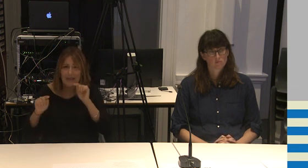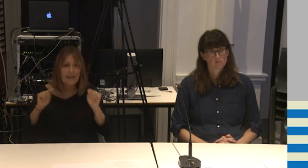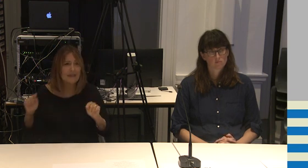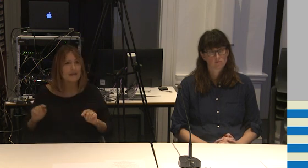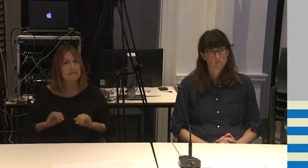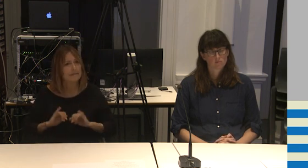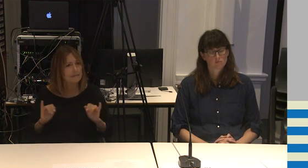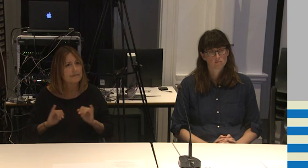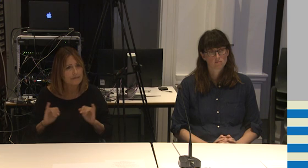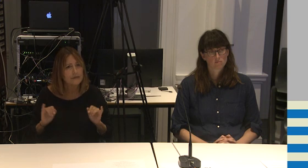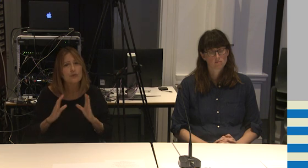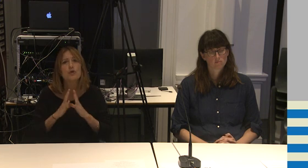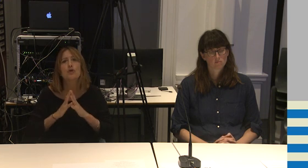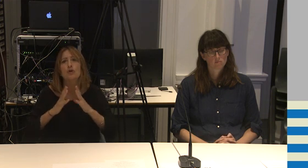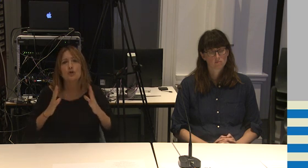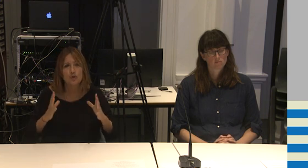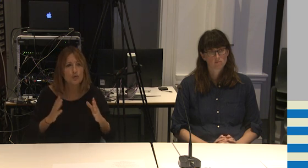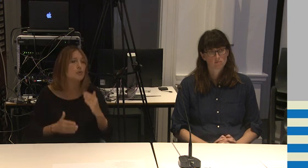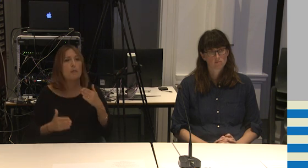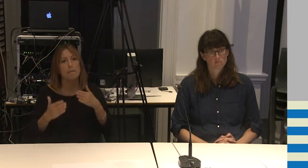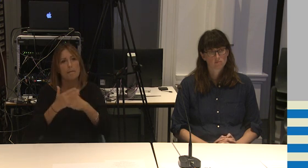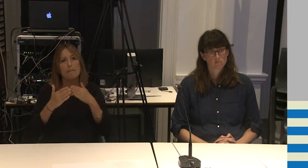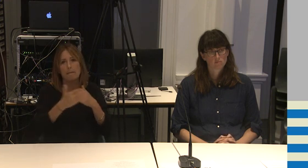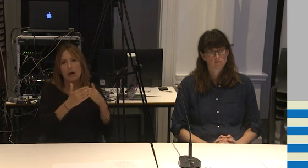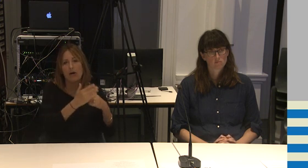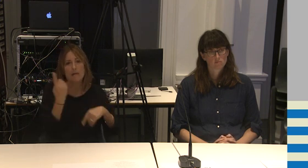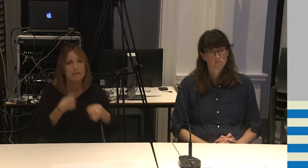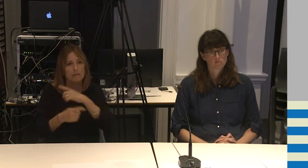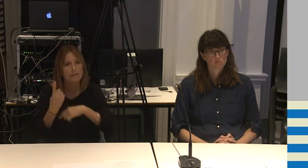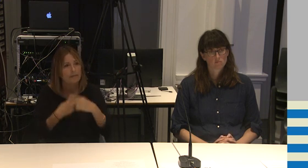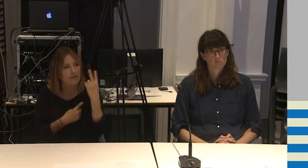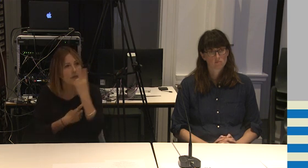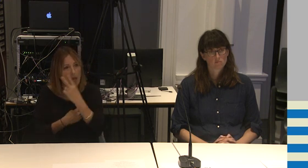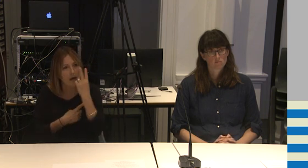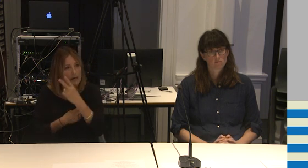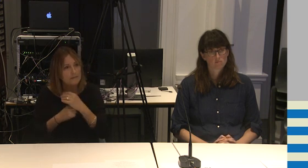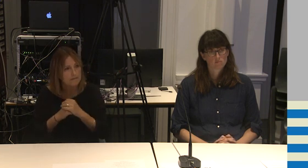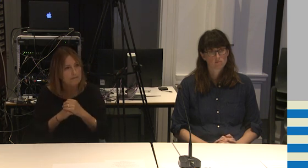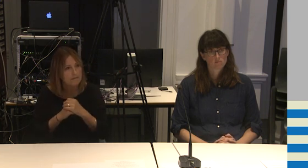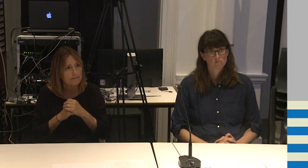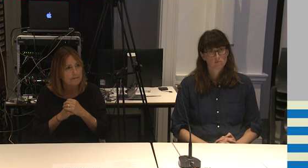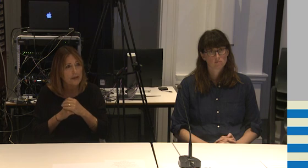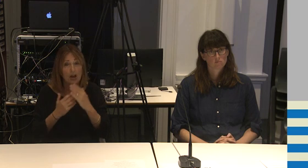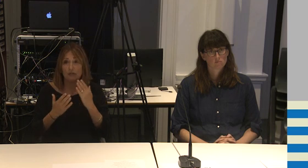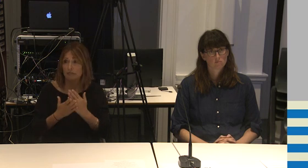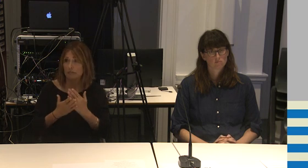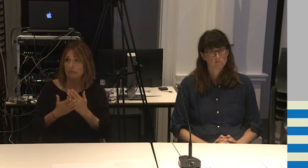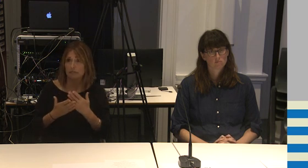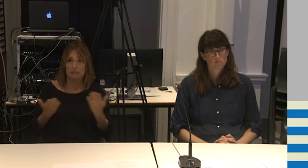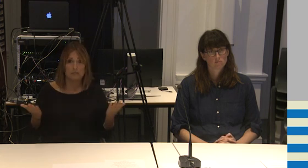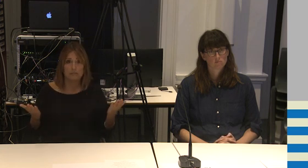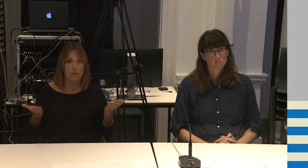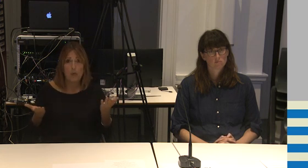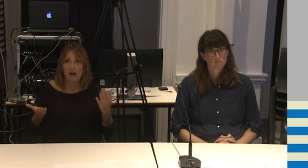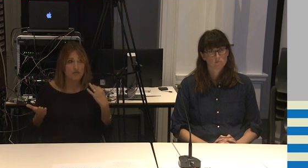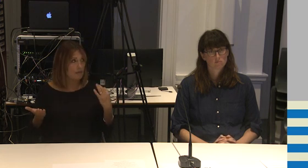So that's the huge barrier that's facing blind people. And on top of that, there's virtually no representation. So very